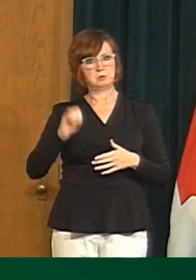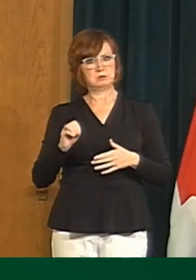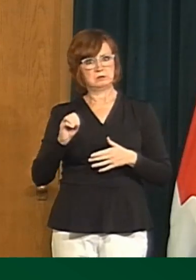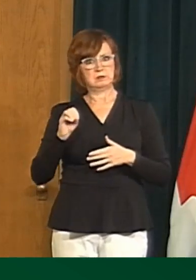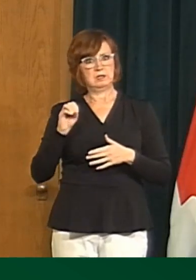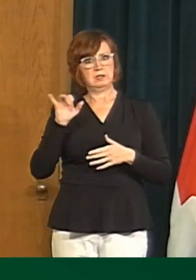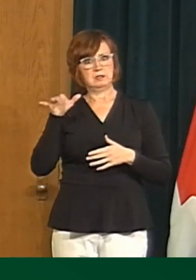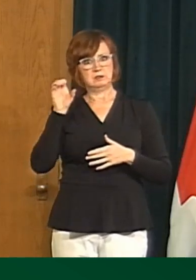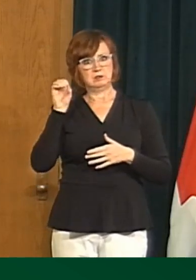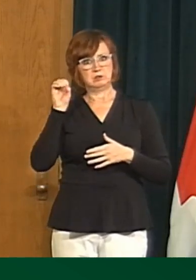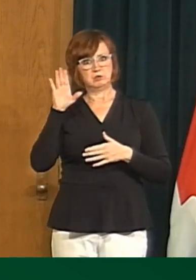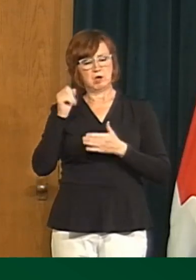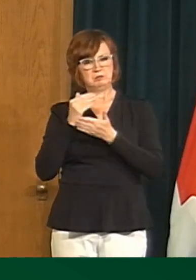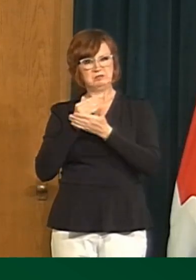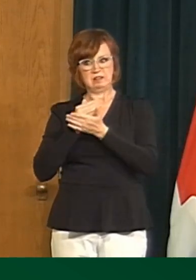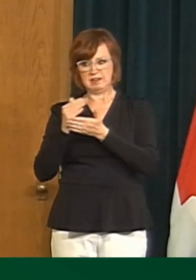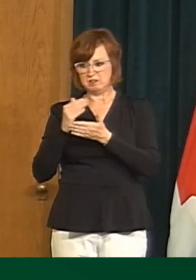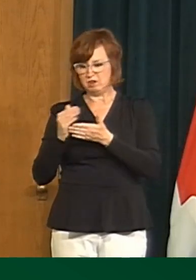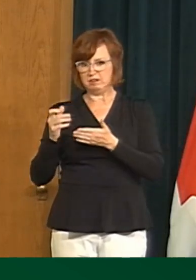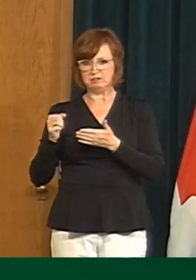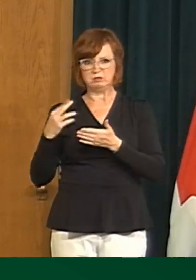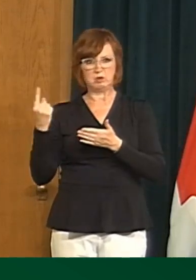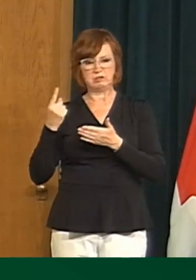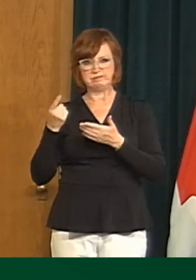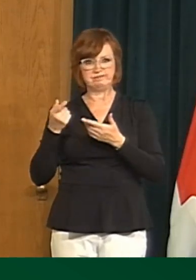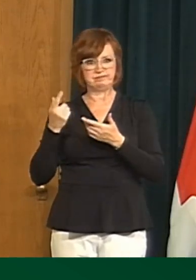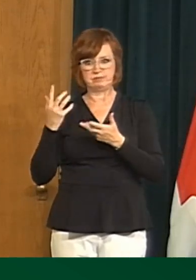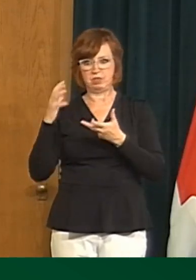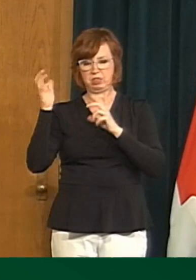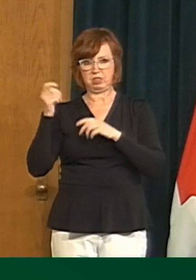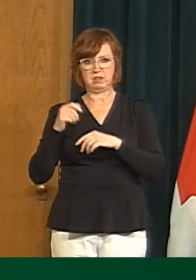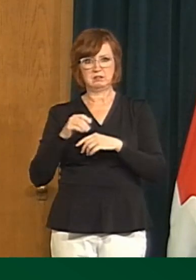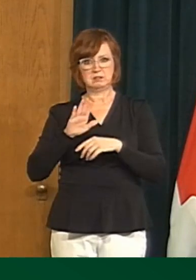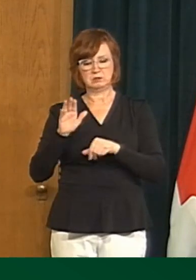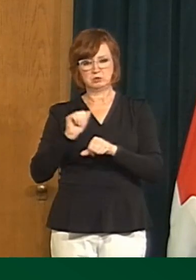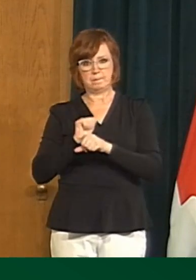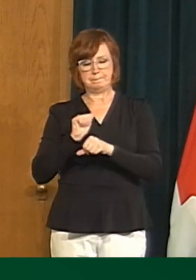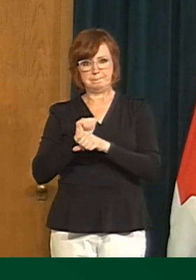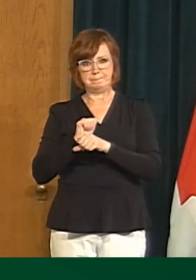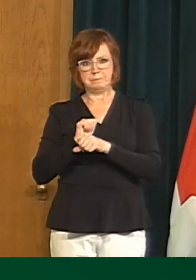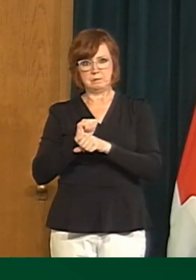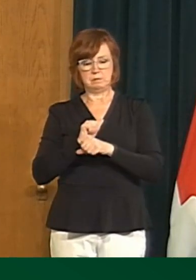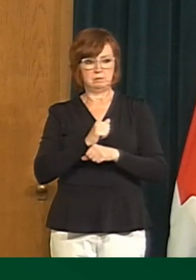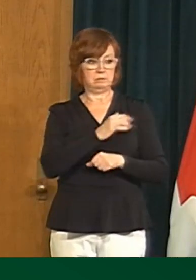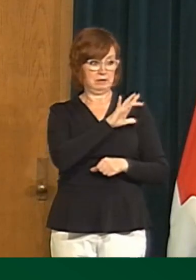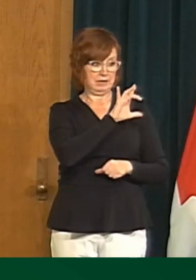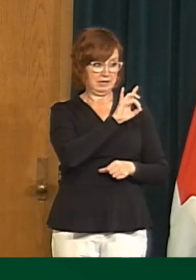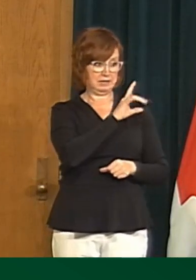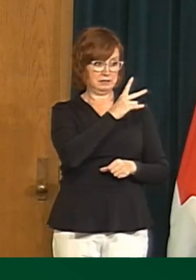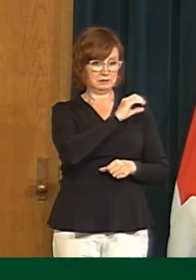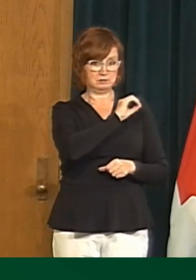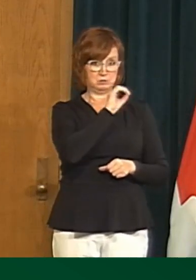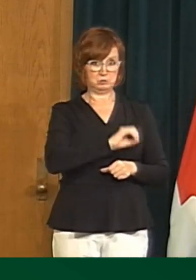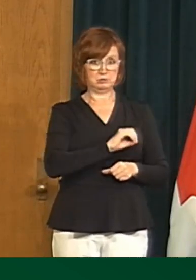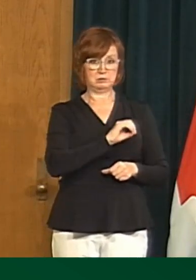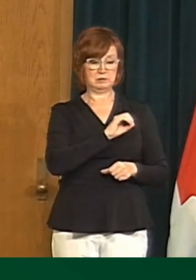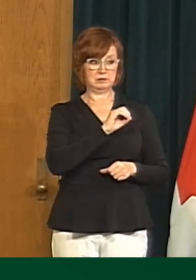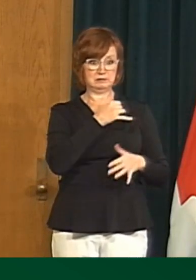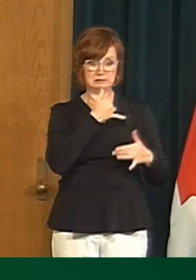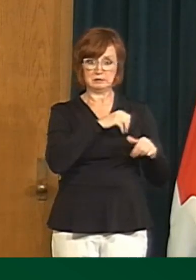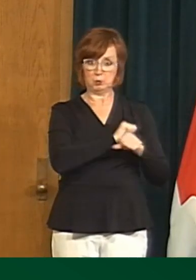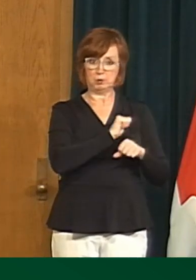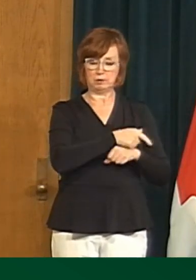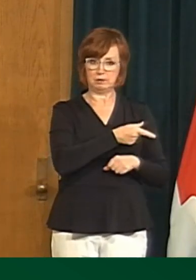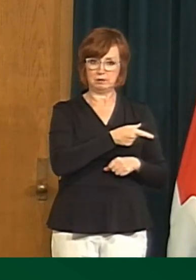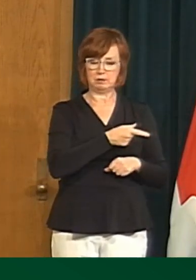Saskatchewan. 87% of the people continued to go to work throughout this pandemic, and we were able to control the spread of this virus. Our export